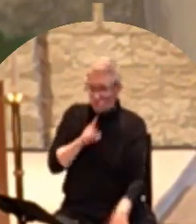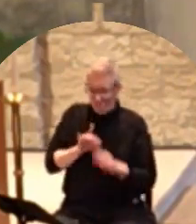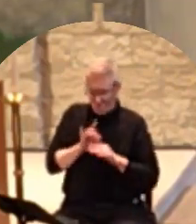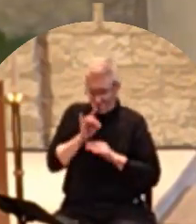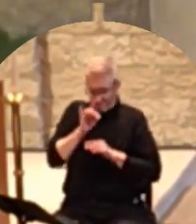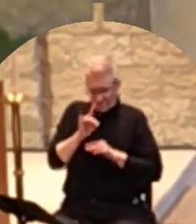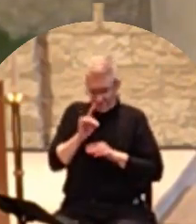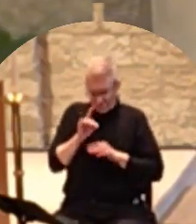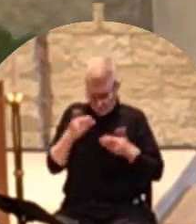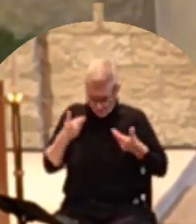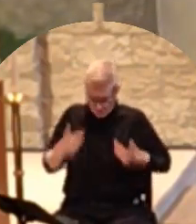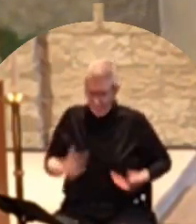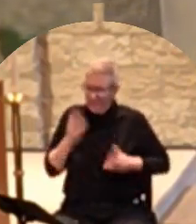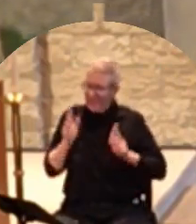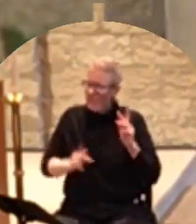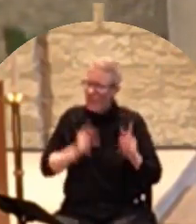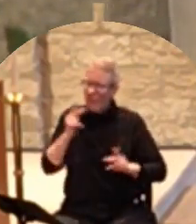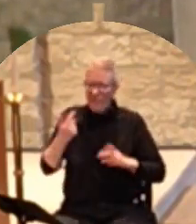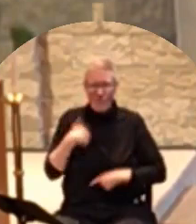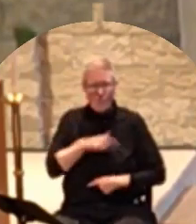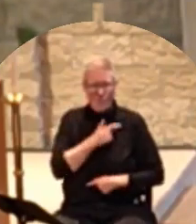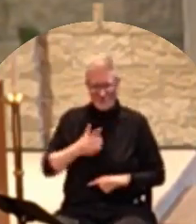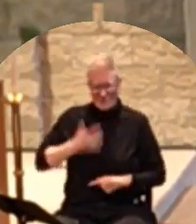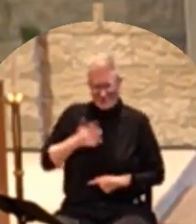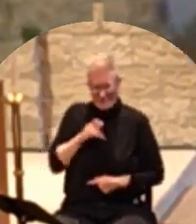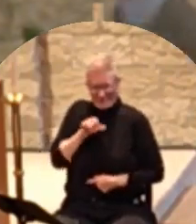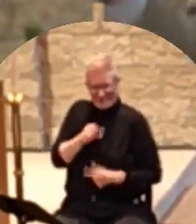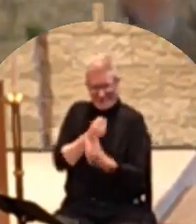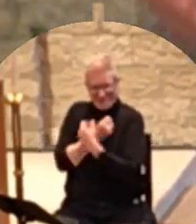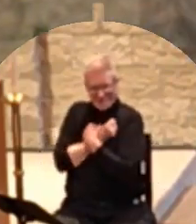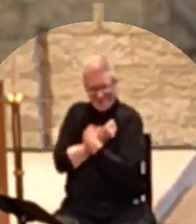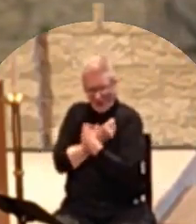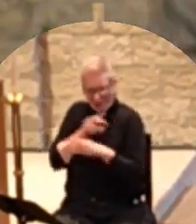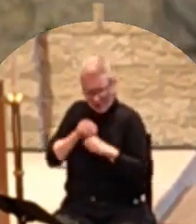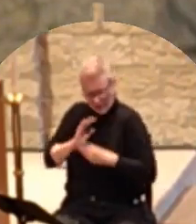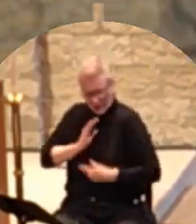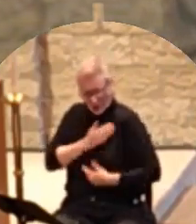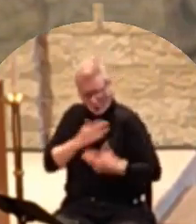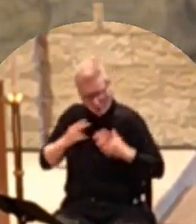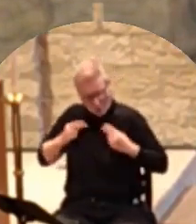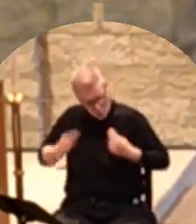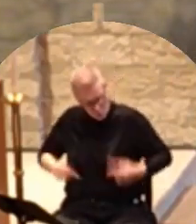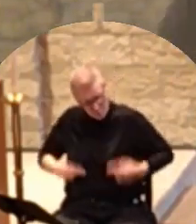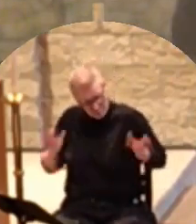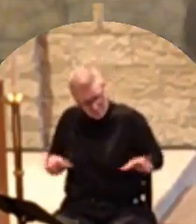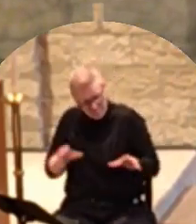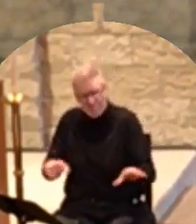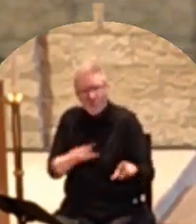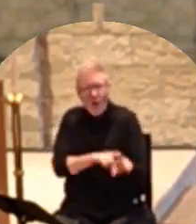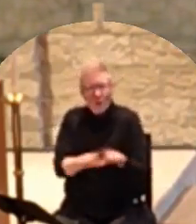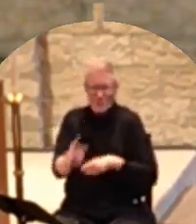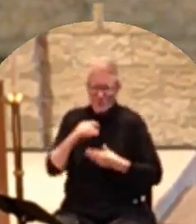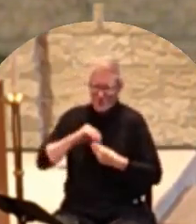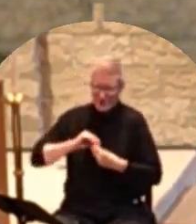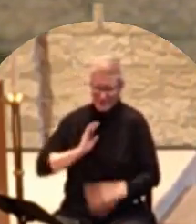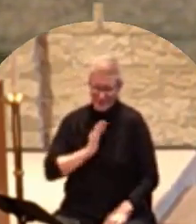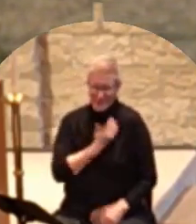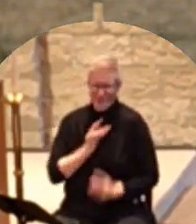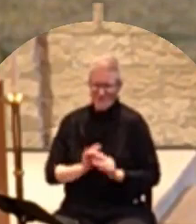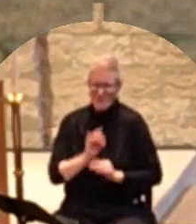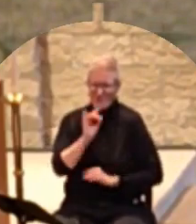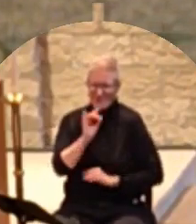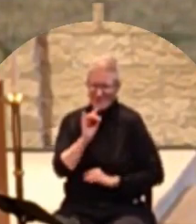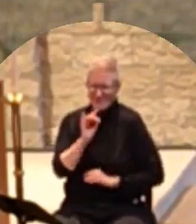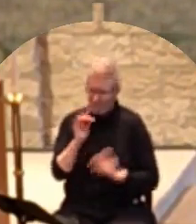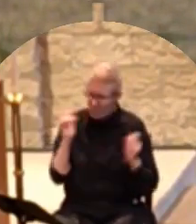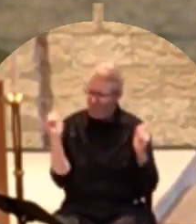feel that love not only in our humanity, but also in our spirit as well. We are spiritual beings, and we